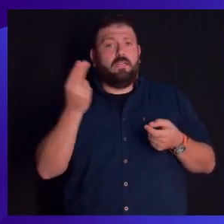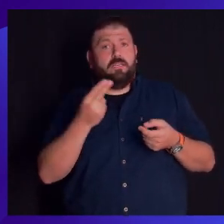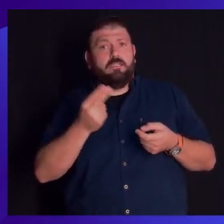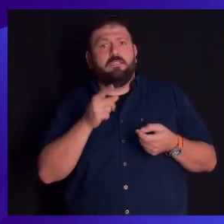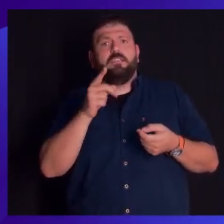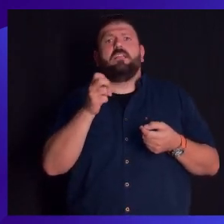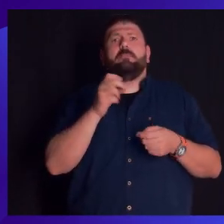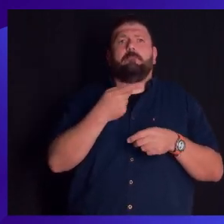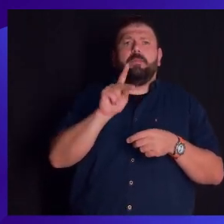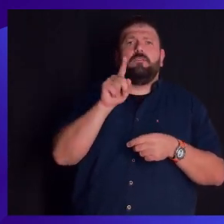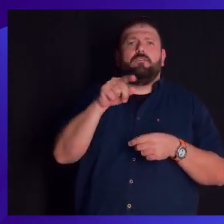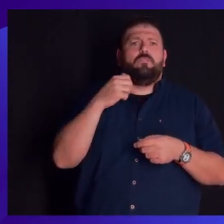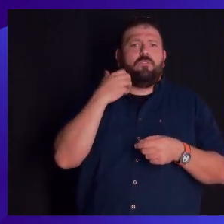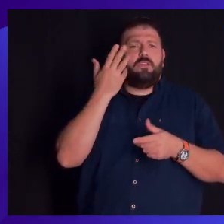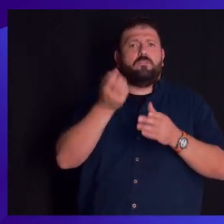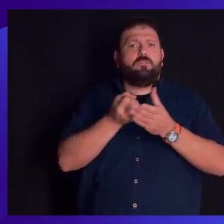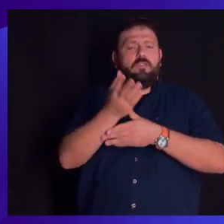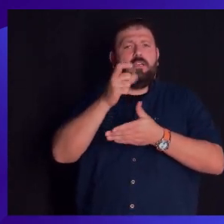I need this.